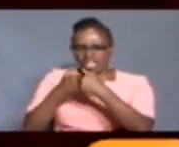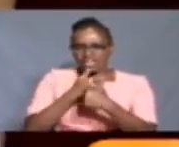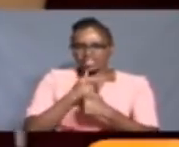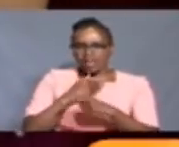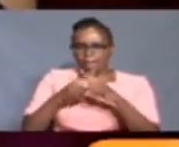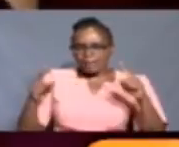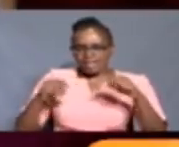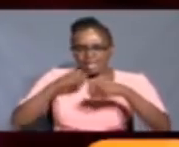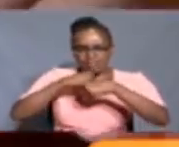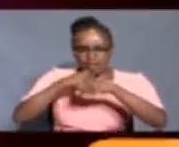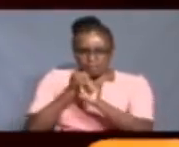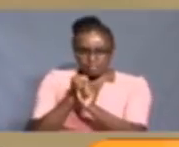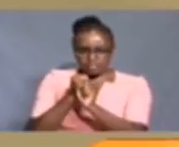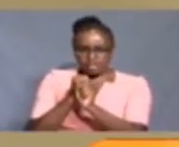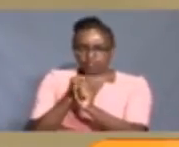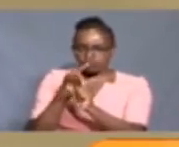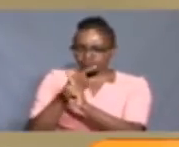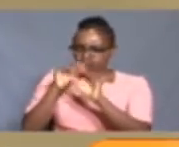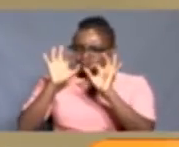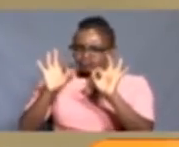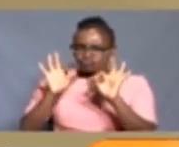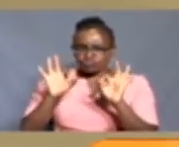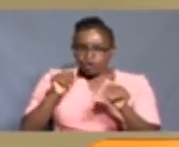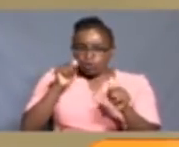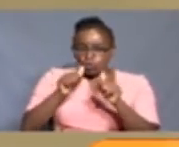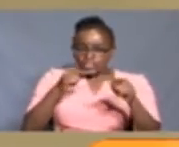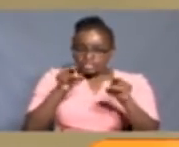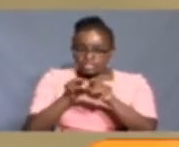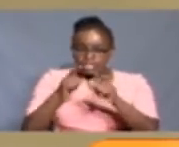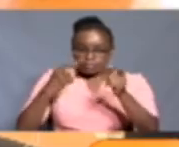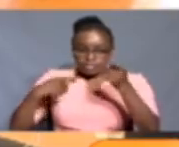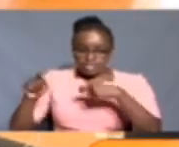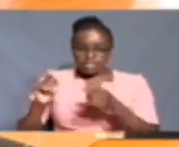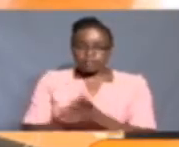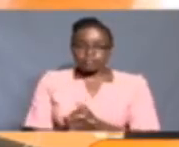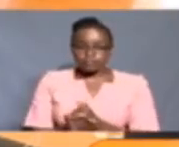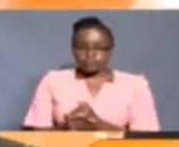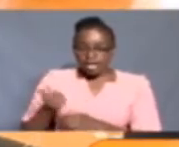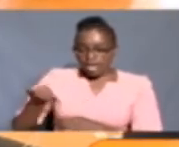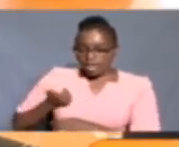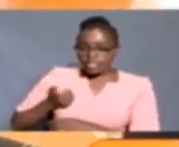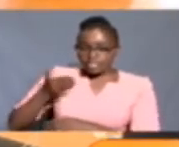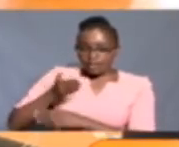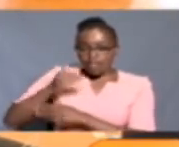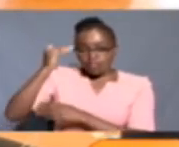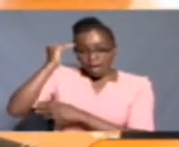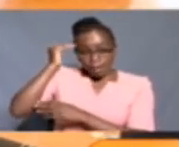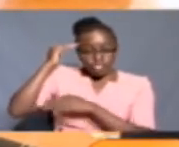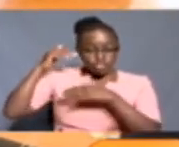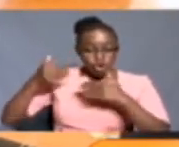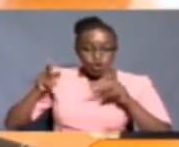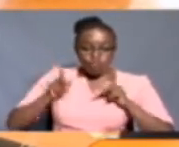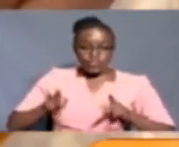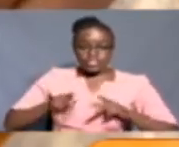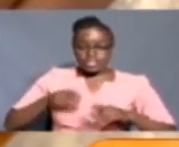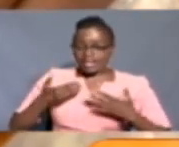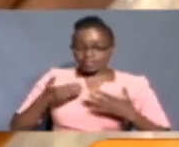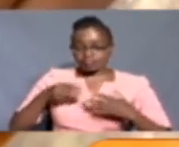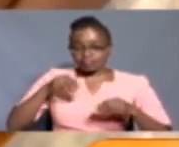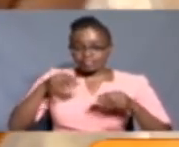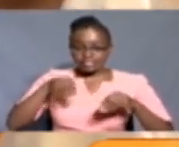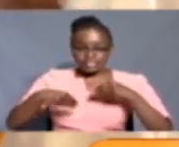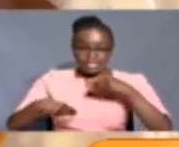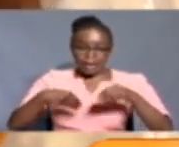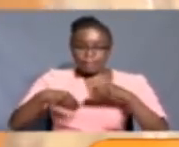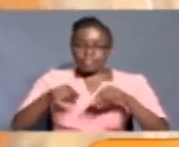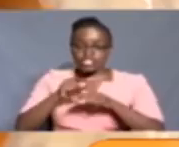managed to create amazing pieces that they even sell. The girls here are mentally or physically challenged, and this